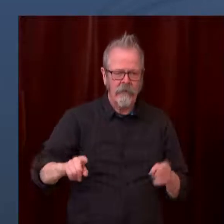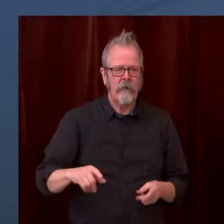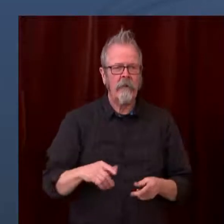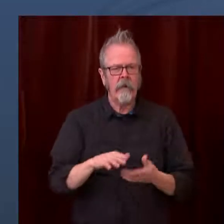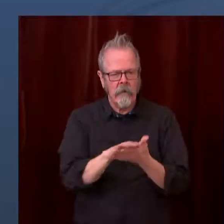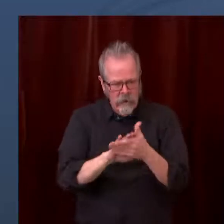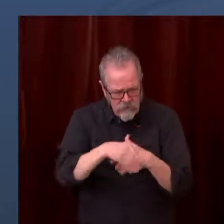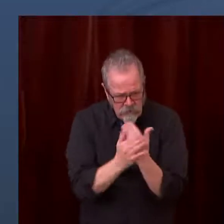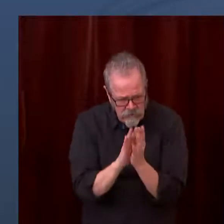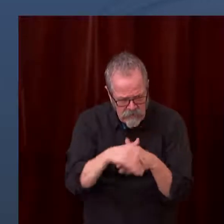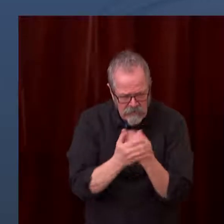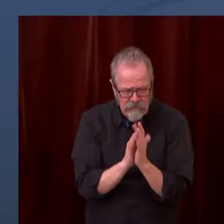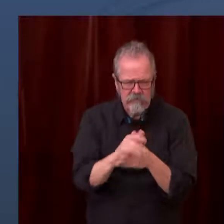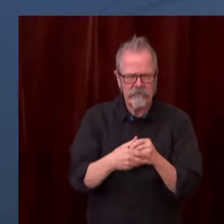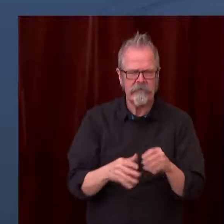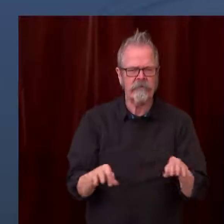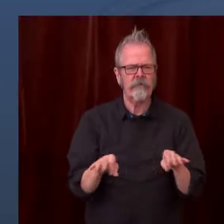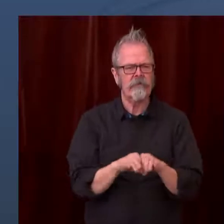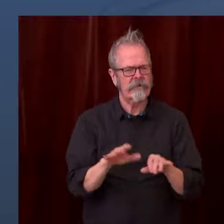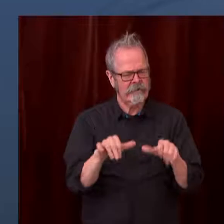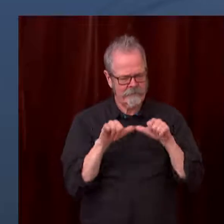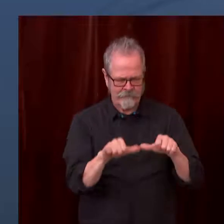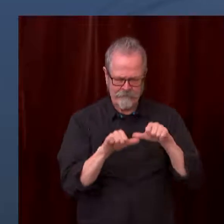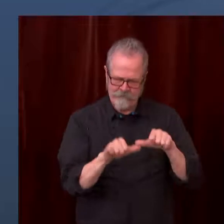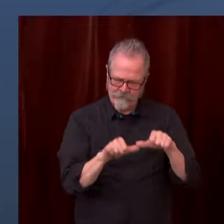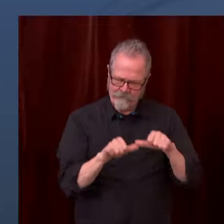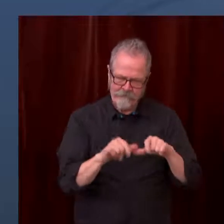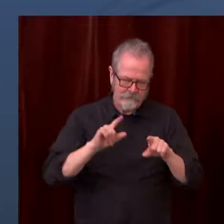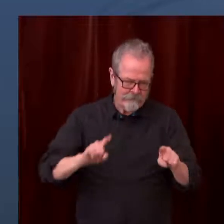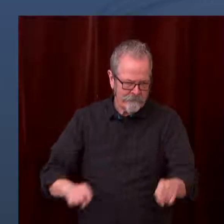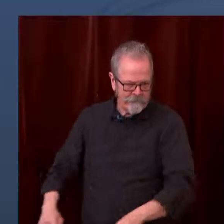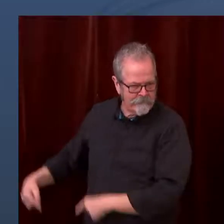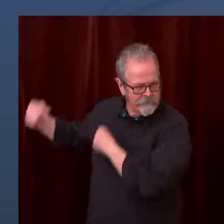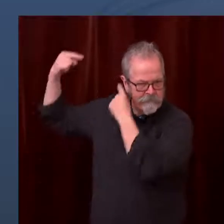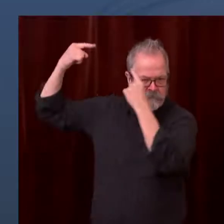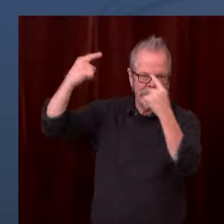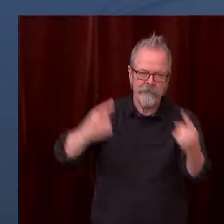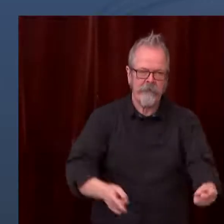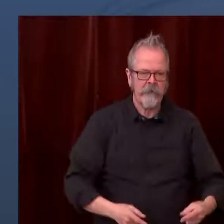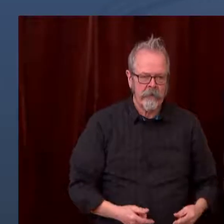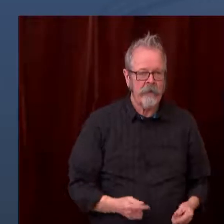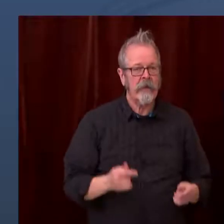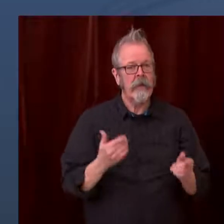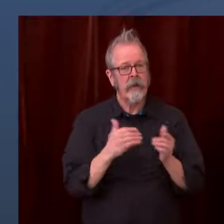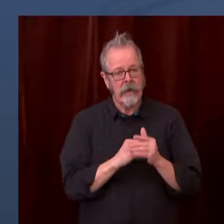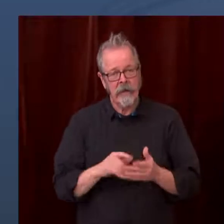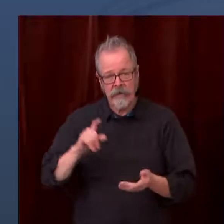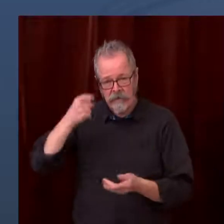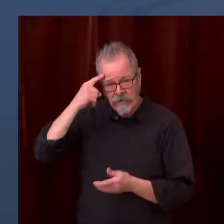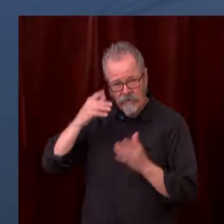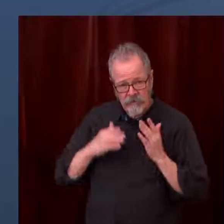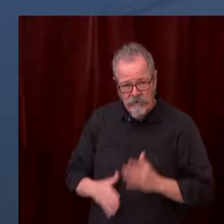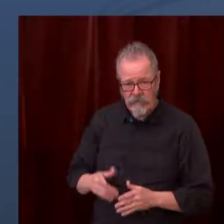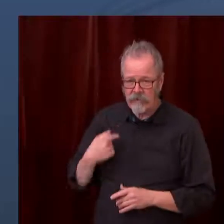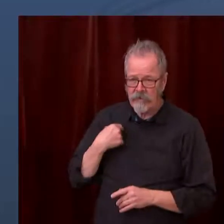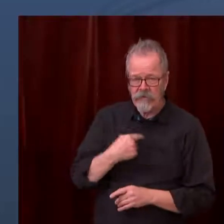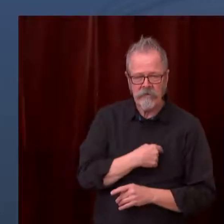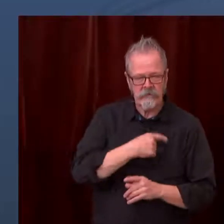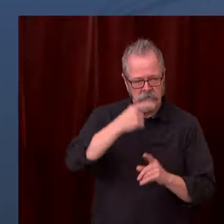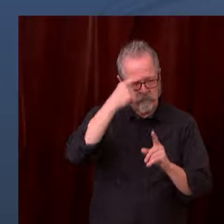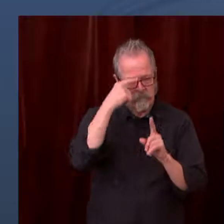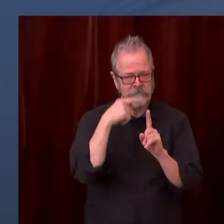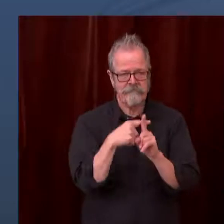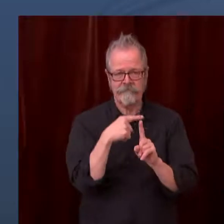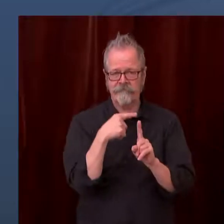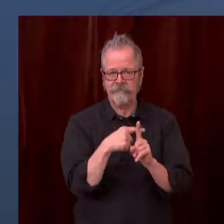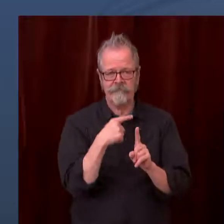And with that, Governor, I just want to thank you again, and I want to say that we are really hopeful that we are going to continue to be able to get that vaccine